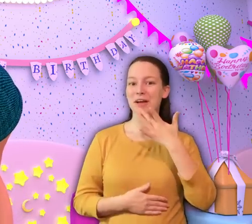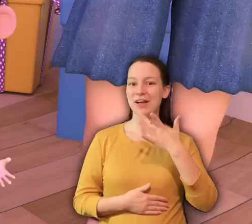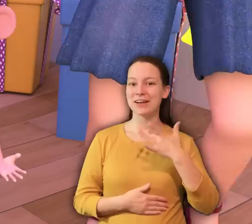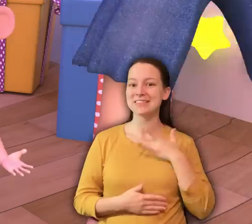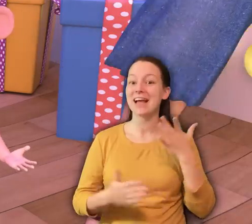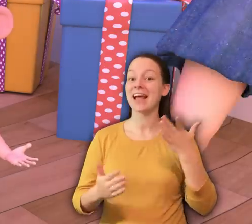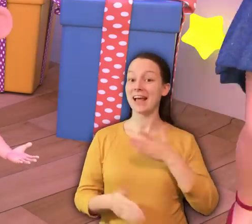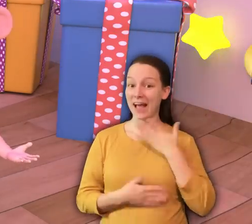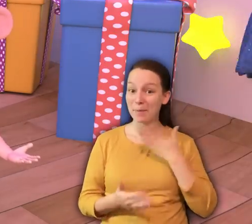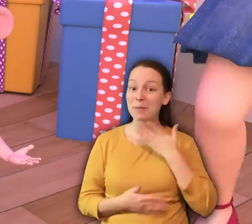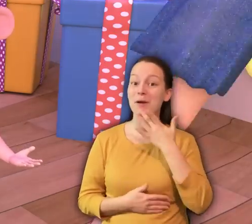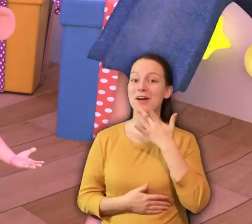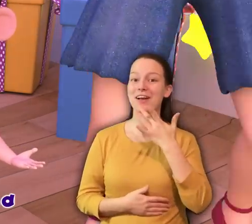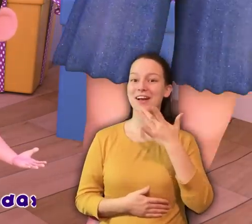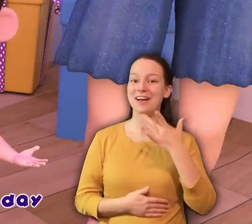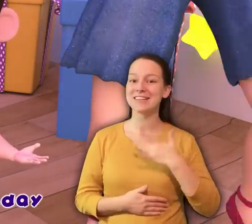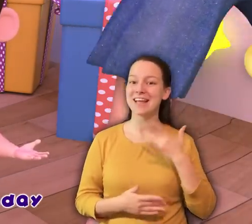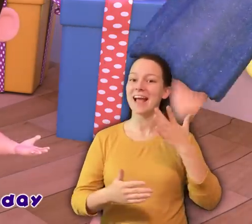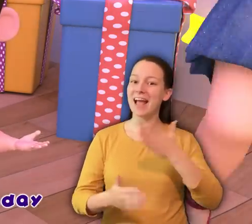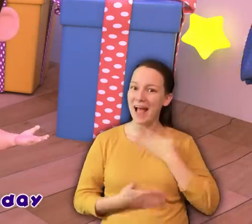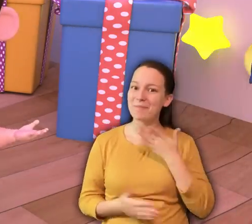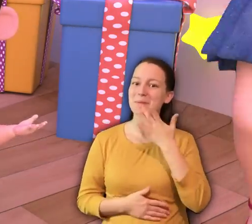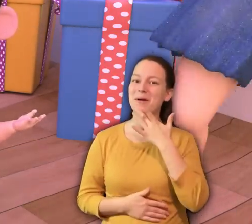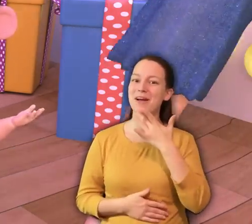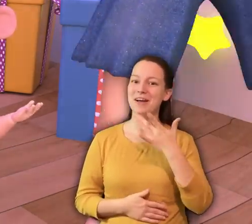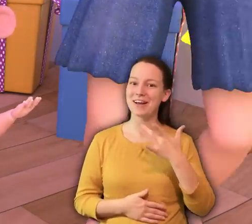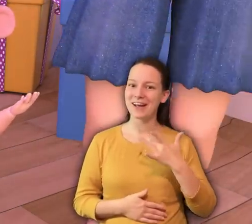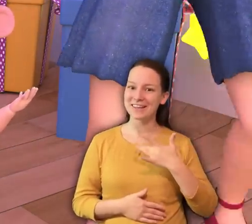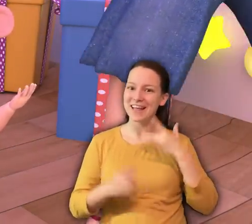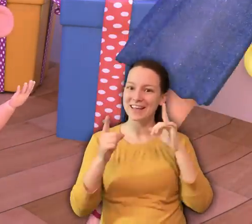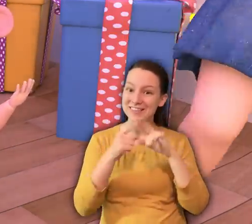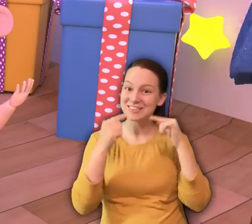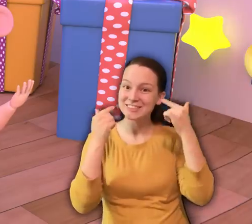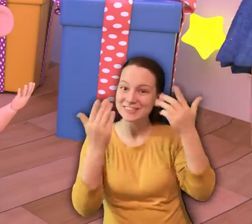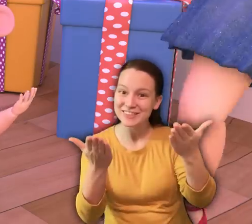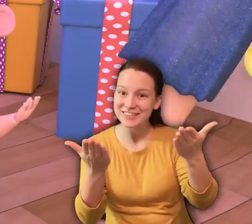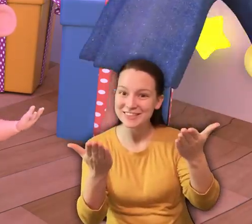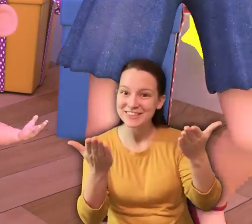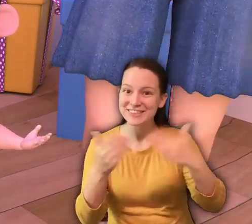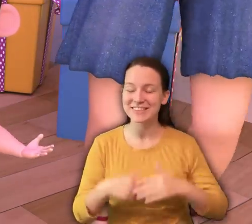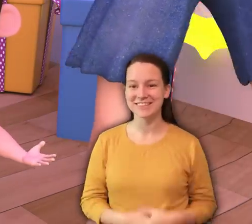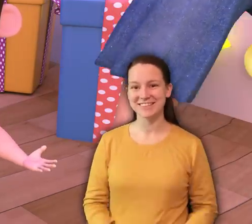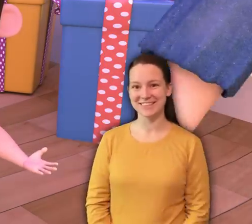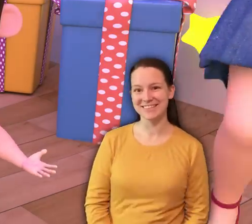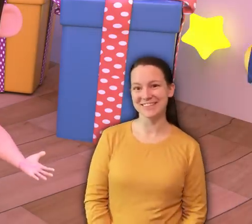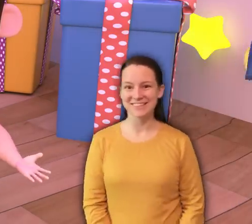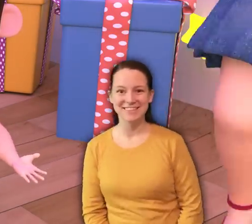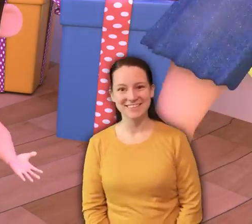happy birthday happy birthday happy birthday to